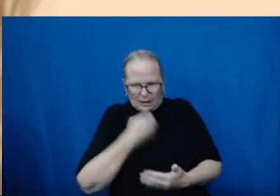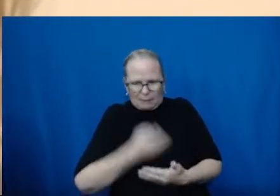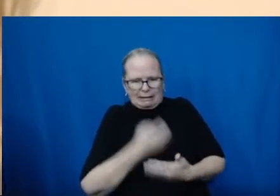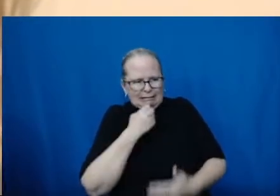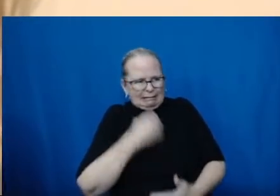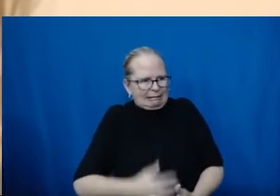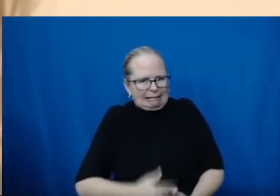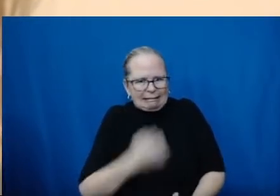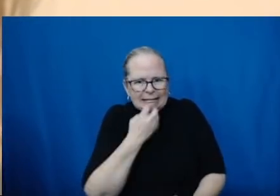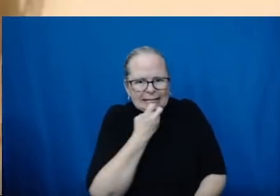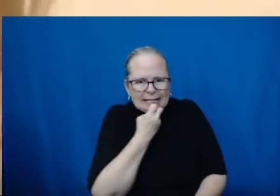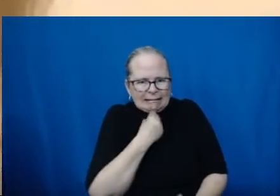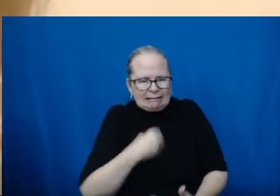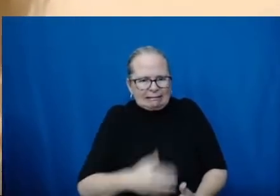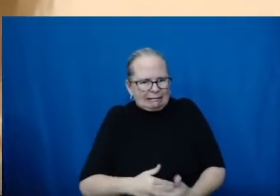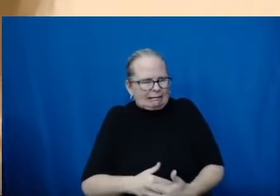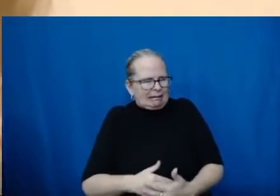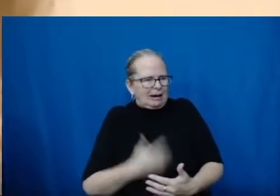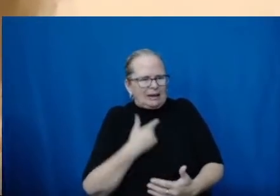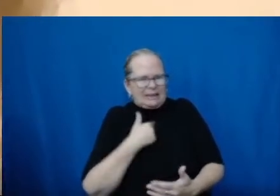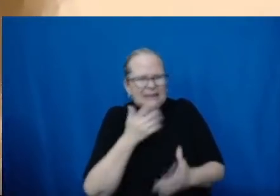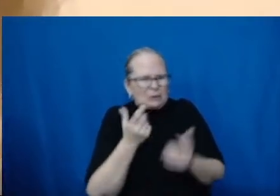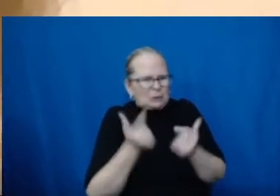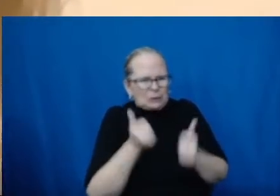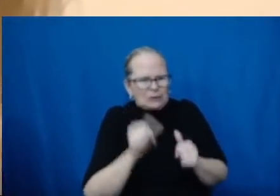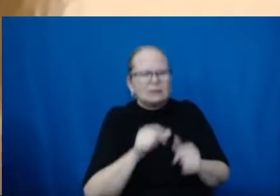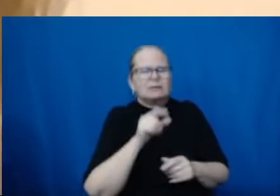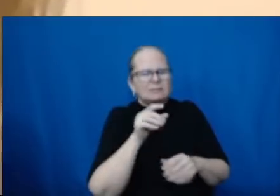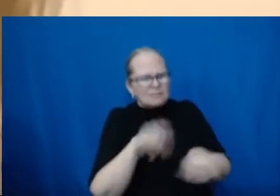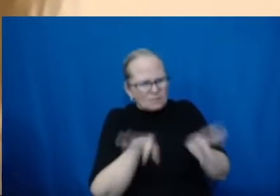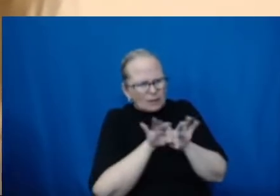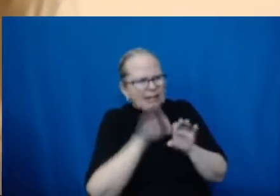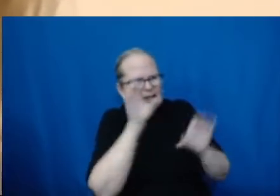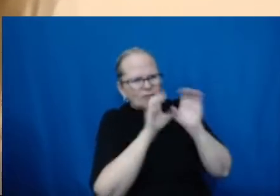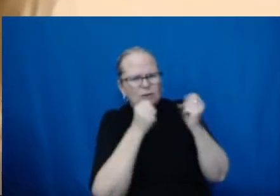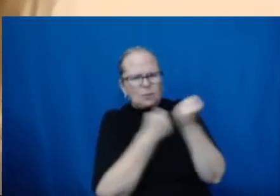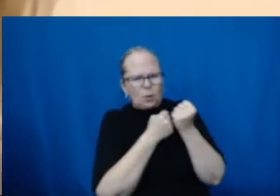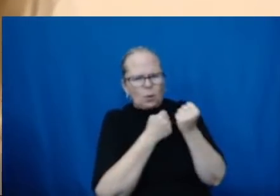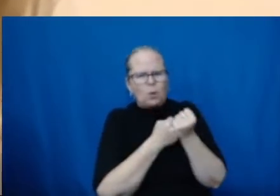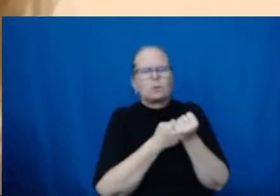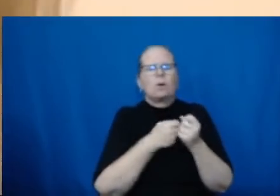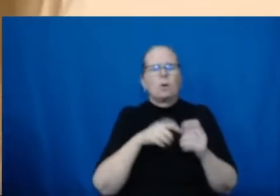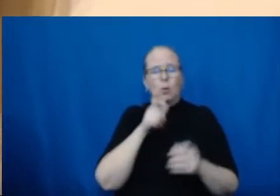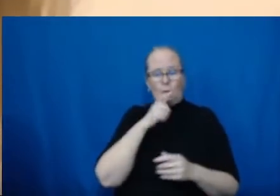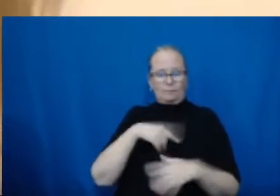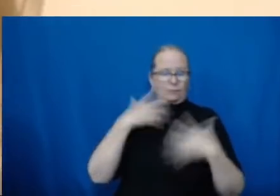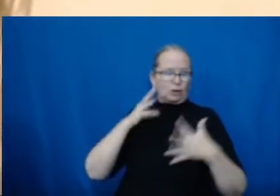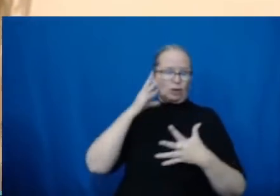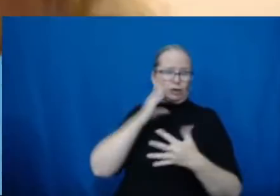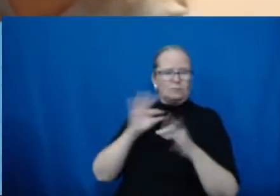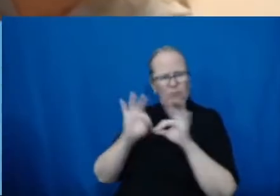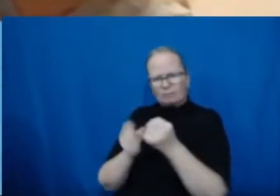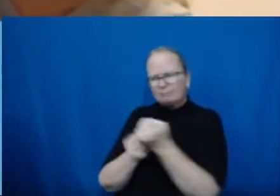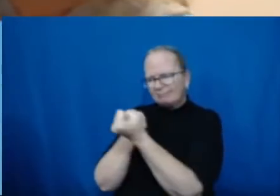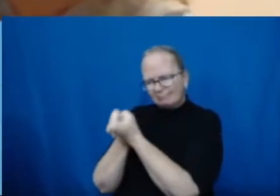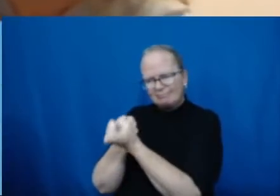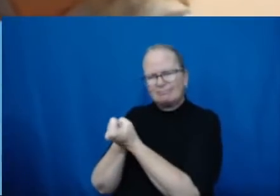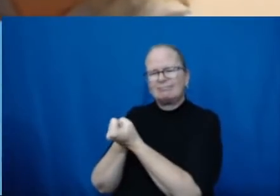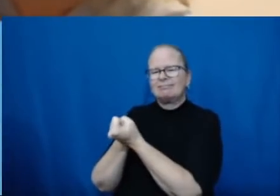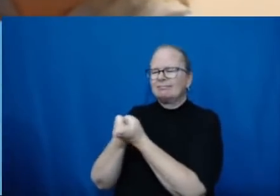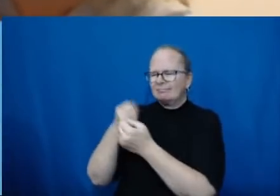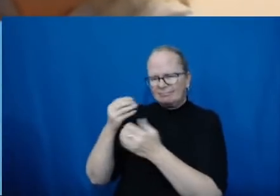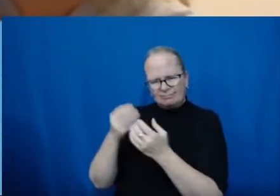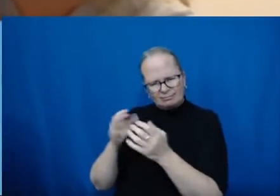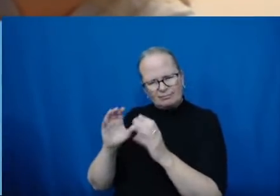difficult time and give, reassurance and support for these people. So I will end off there. That's my soapbox.